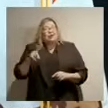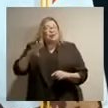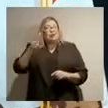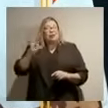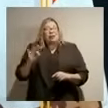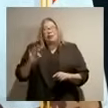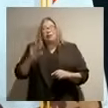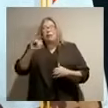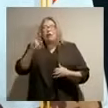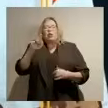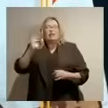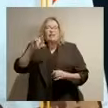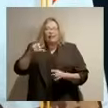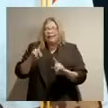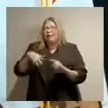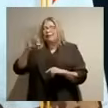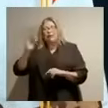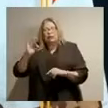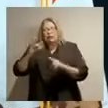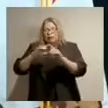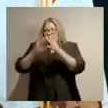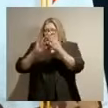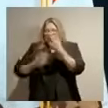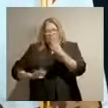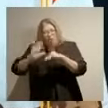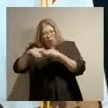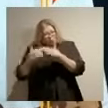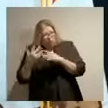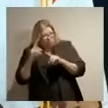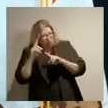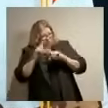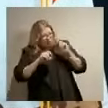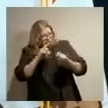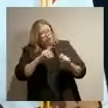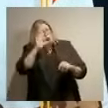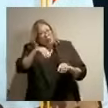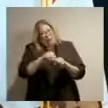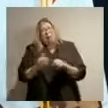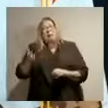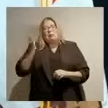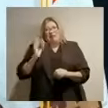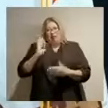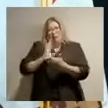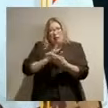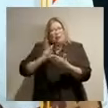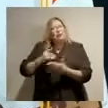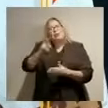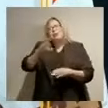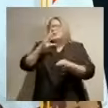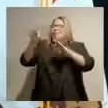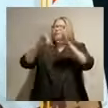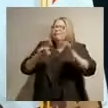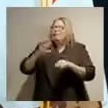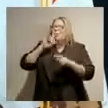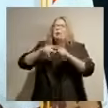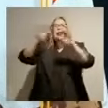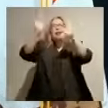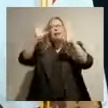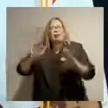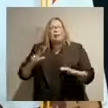Yreka, everyone in between. Got to ask, in the sense of in previous budget presentations, I remember you talking extensively about climate, homelessness,